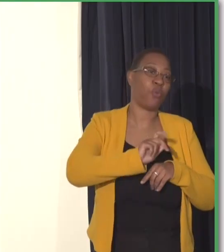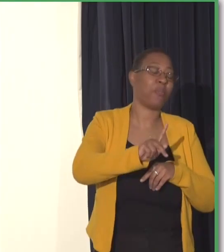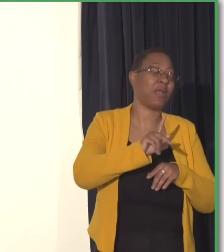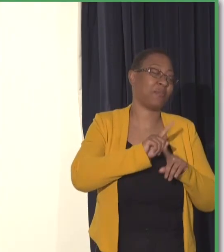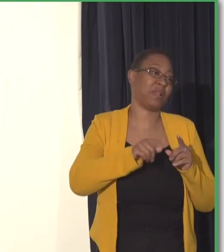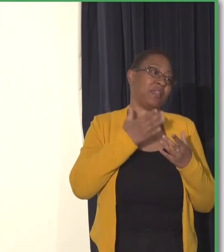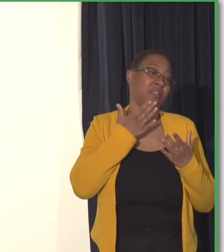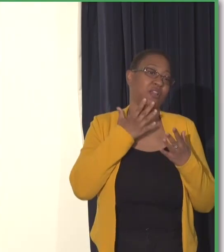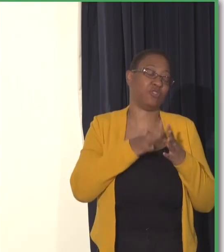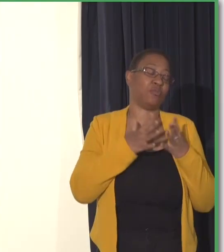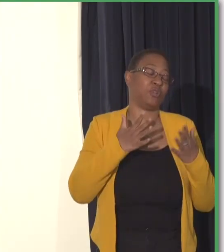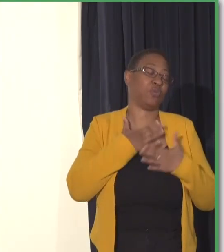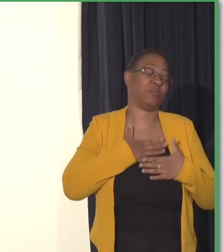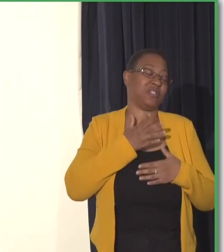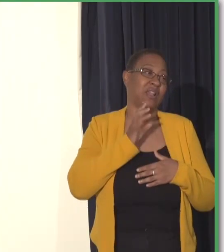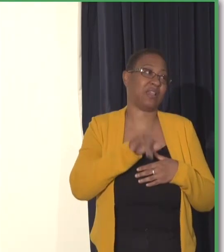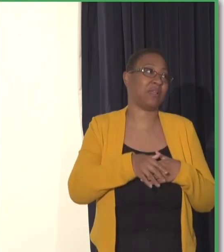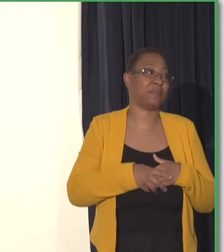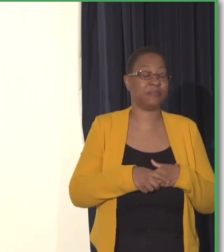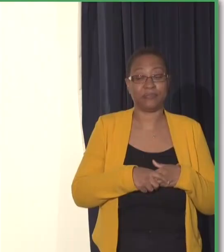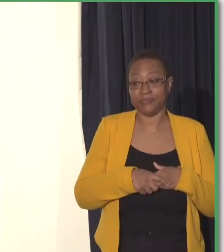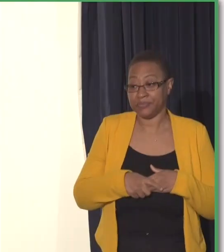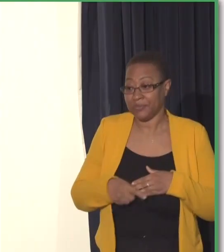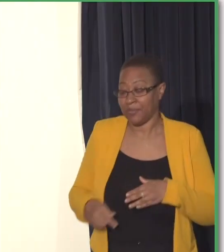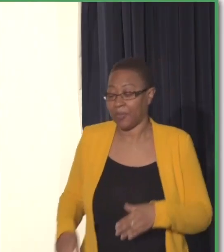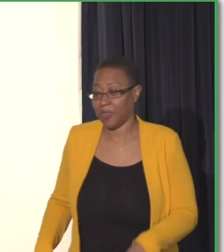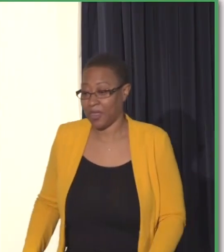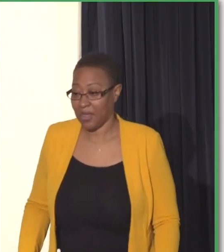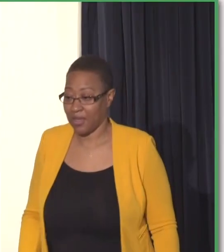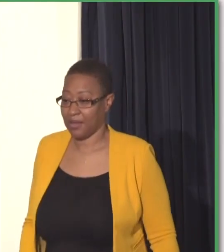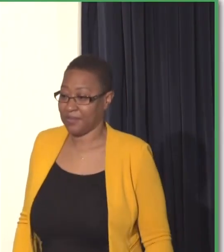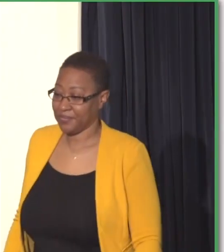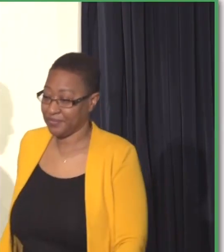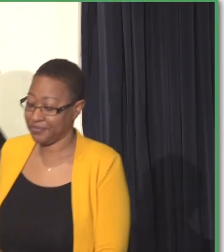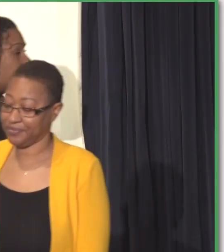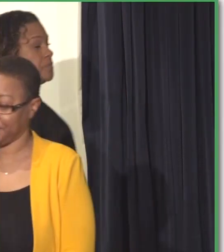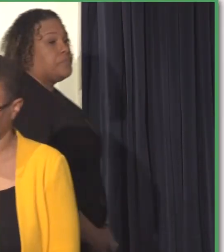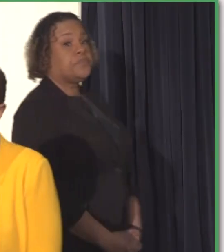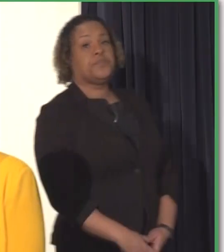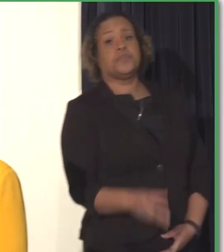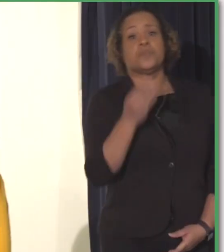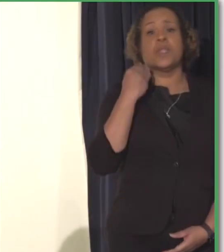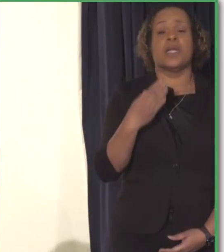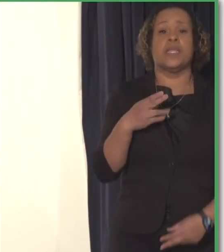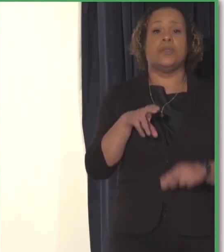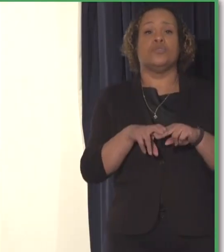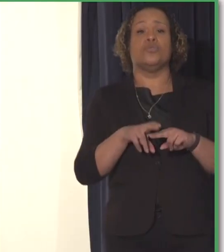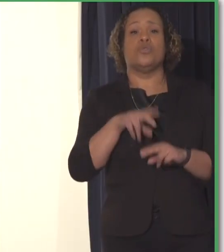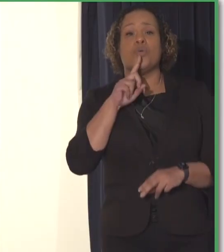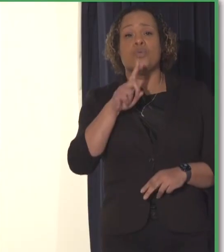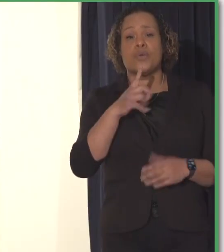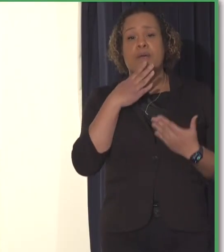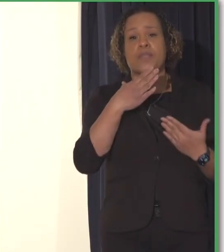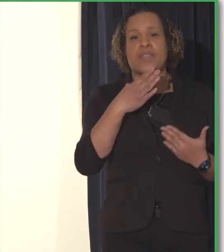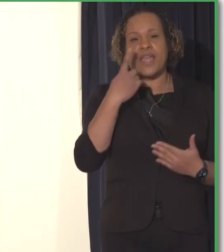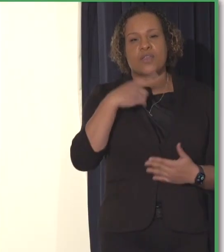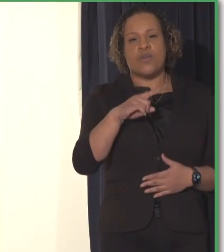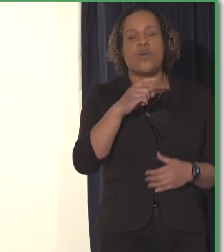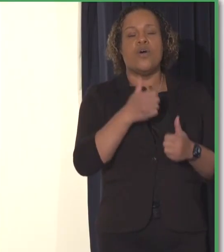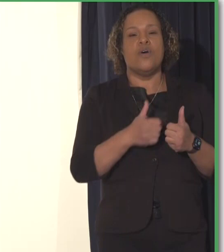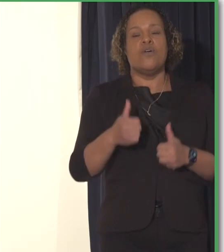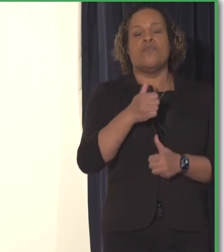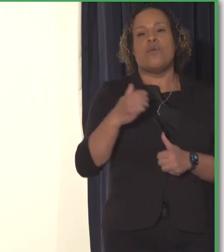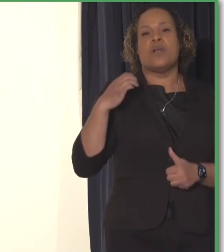thank you very much. We appreciate it. Through the chair, then I would like to add to that the real thank you goes to the chief's office for working with the